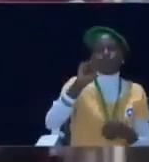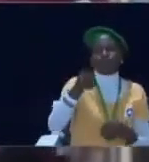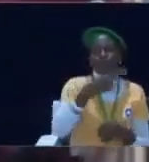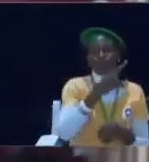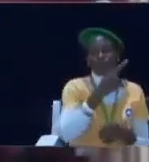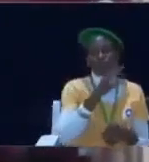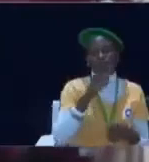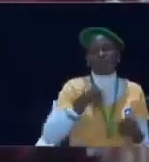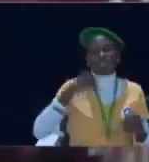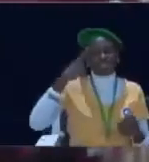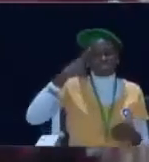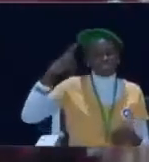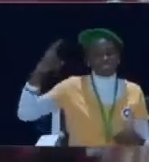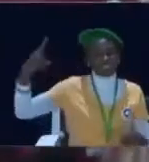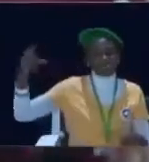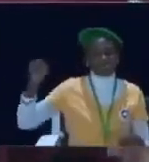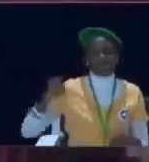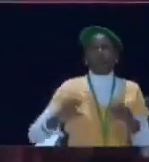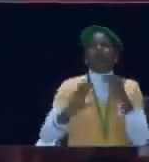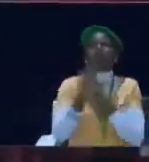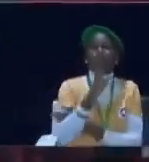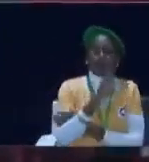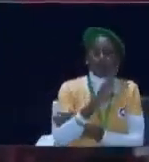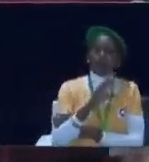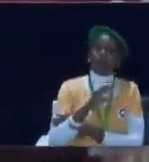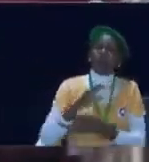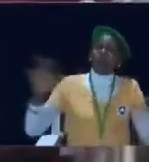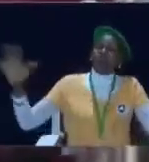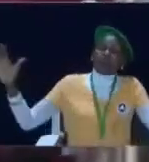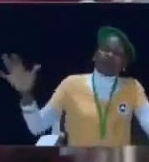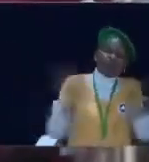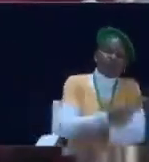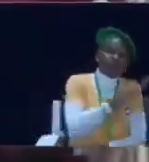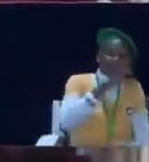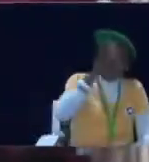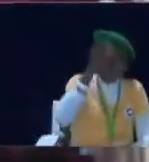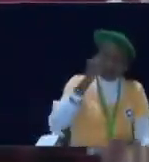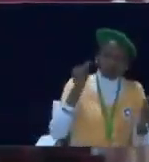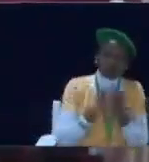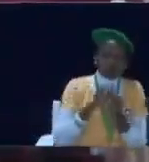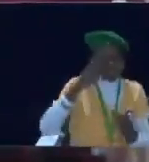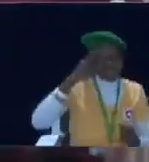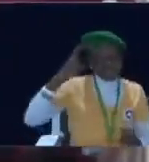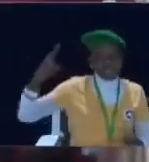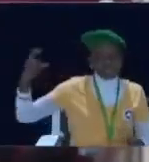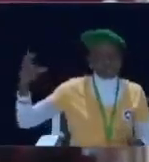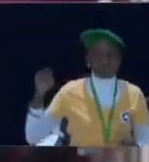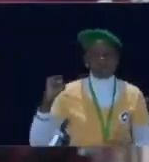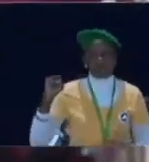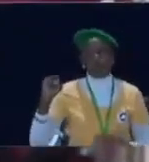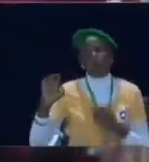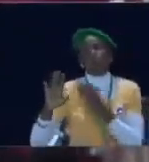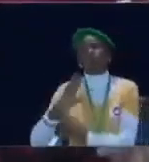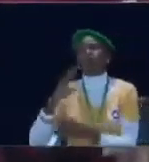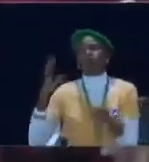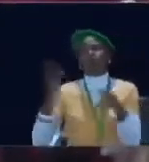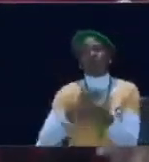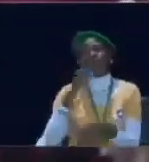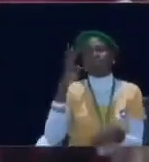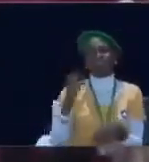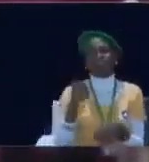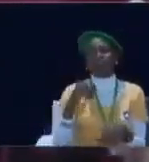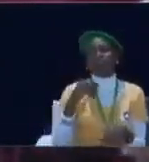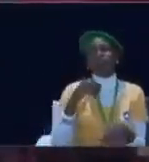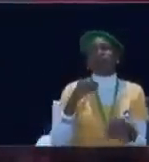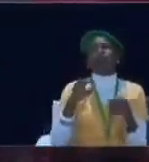had dreams. God endowed Joseph with dreams. God told Joseph who he